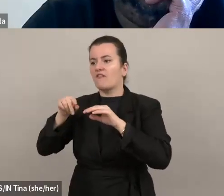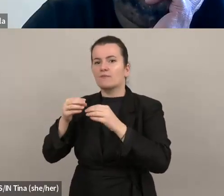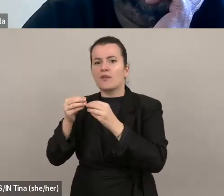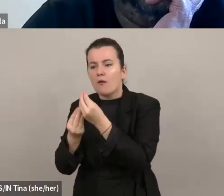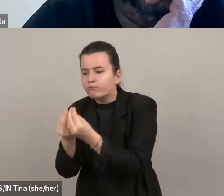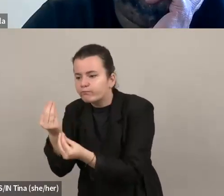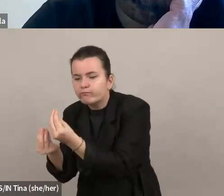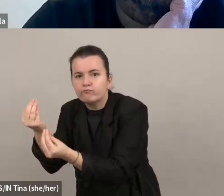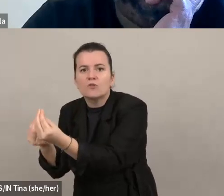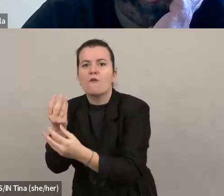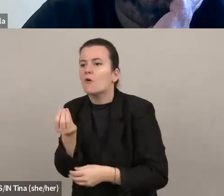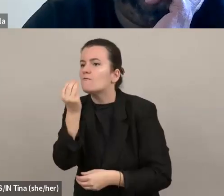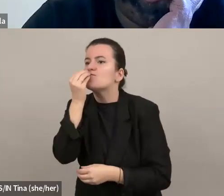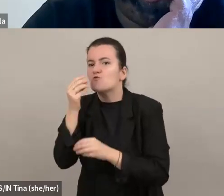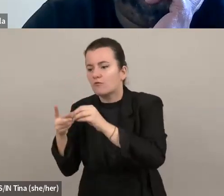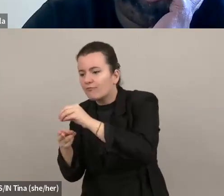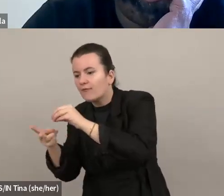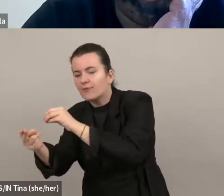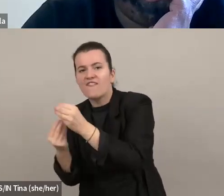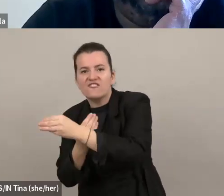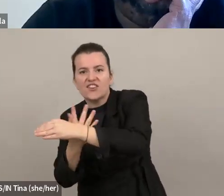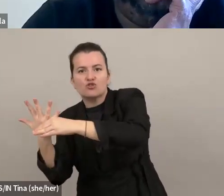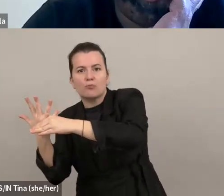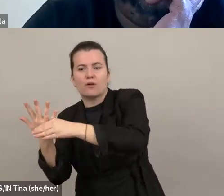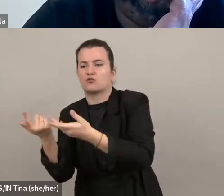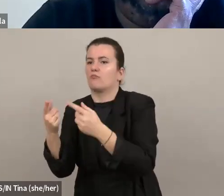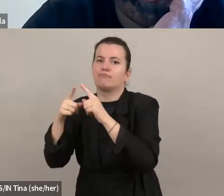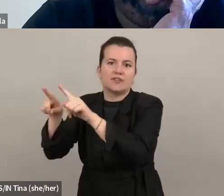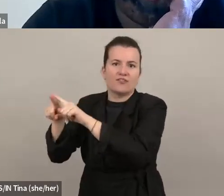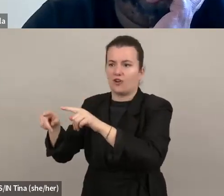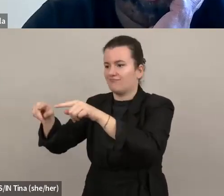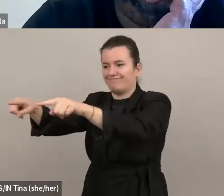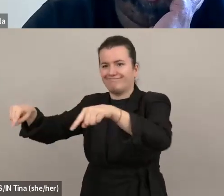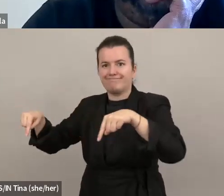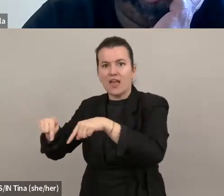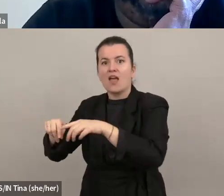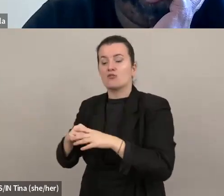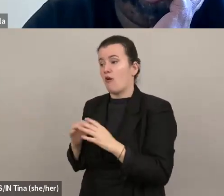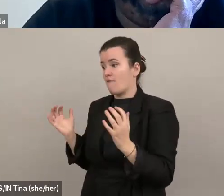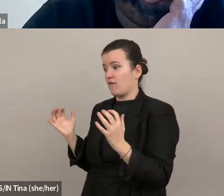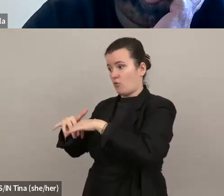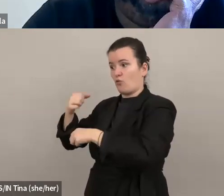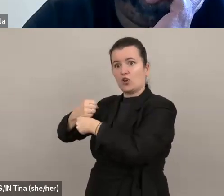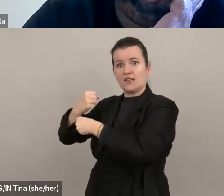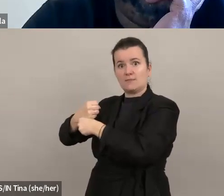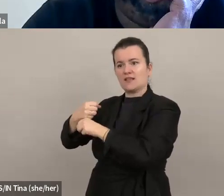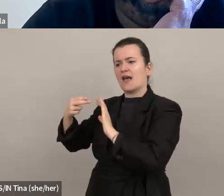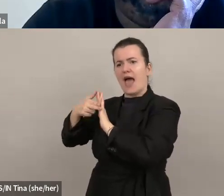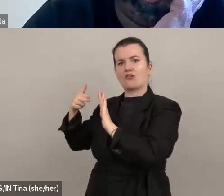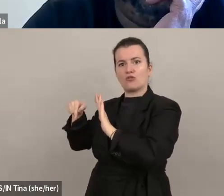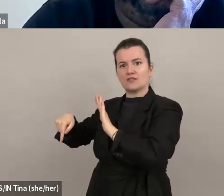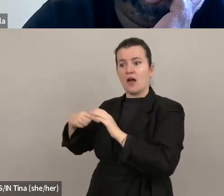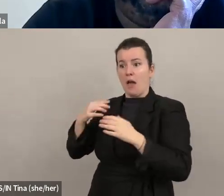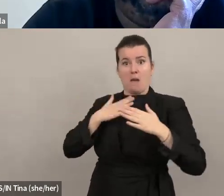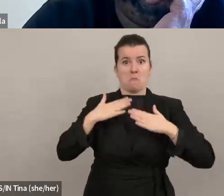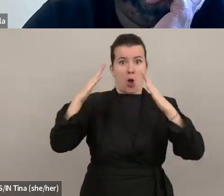collect parcels, where you even have a mail post office, you know. So it's slowly, there's